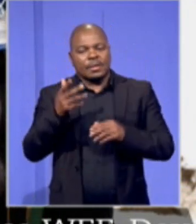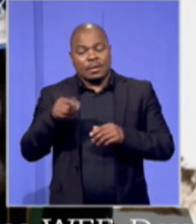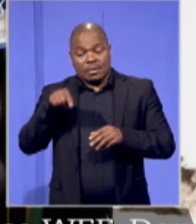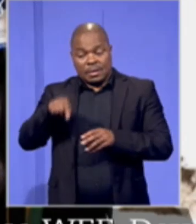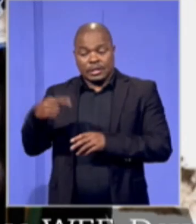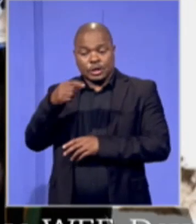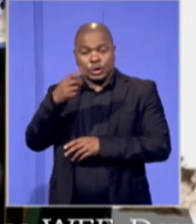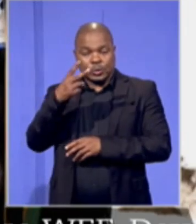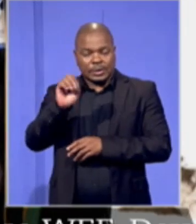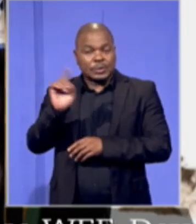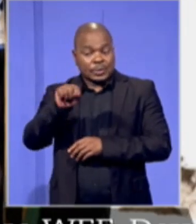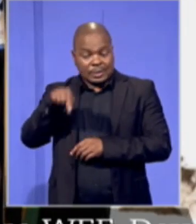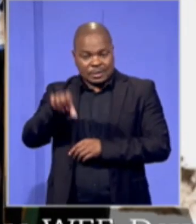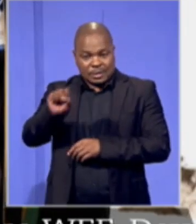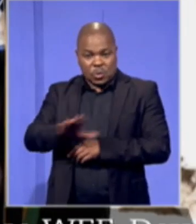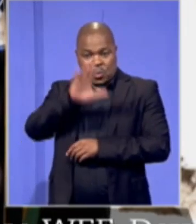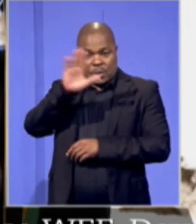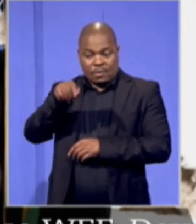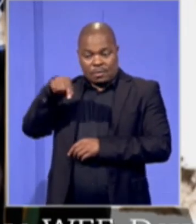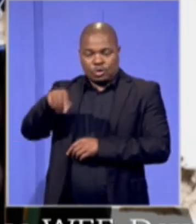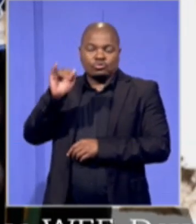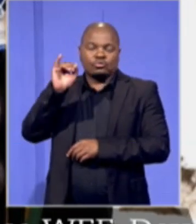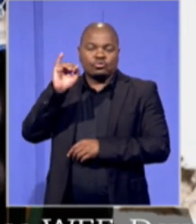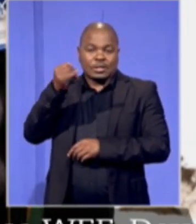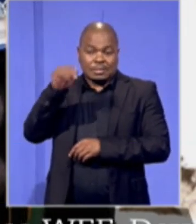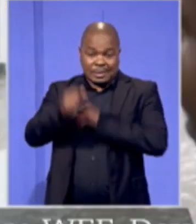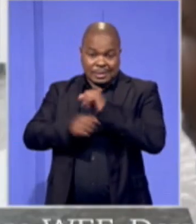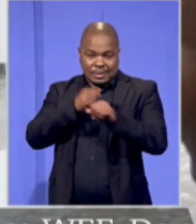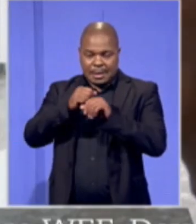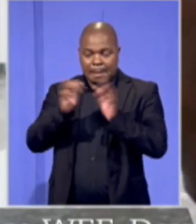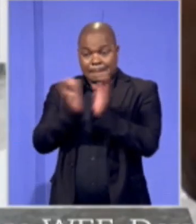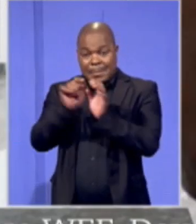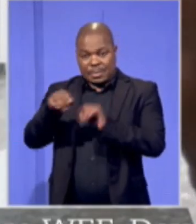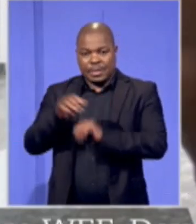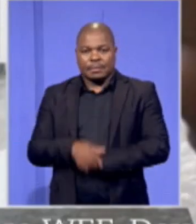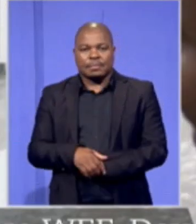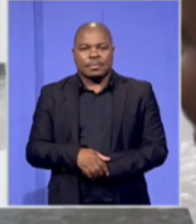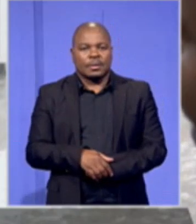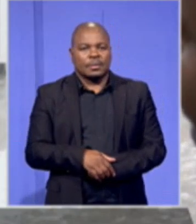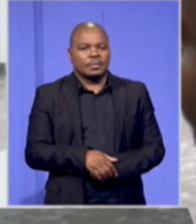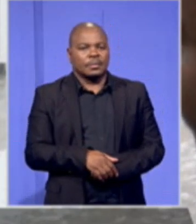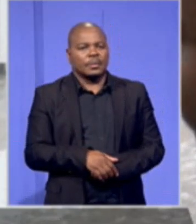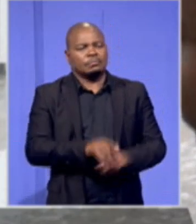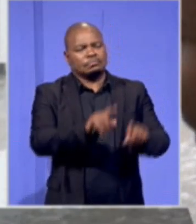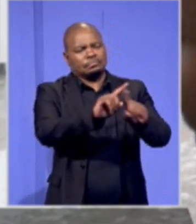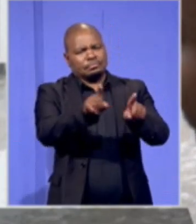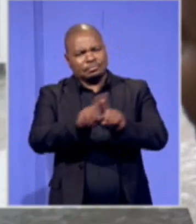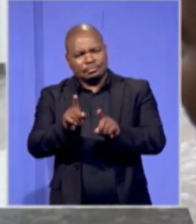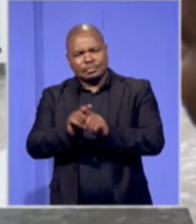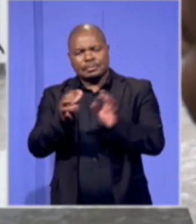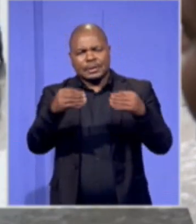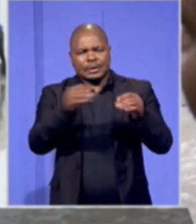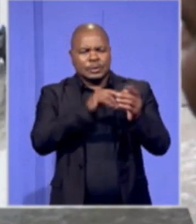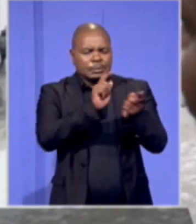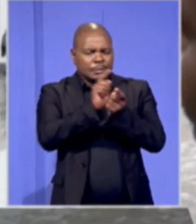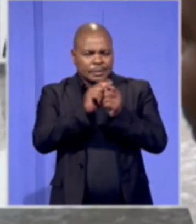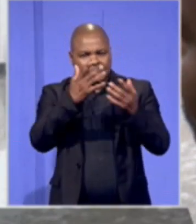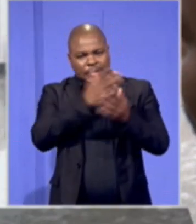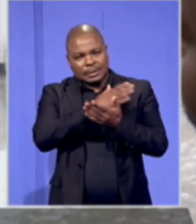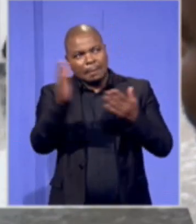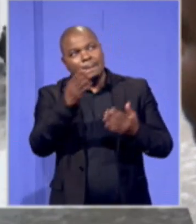G20 in South Africa, in Johannesburg this year. We've met with various businesses, a lot of them located in South Africa. They've